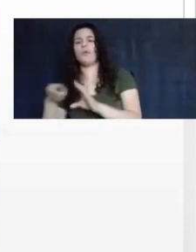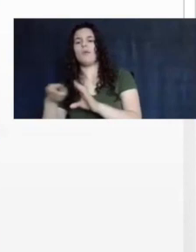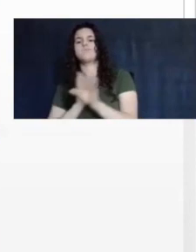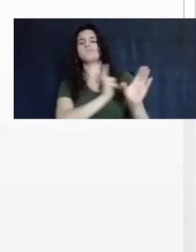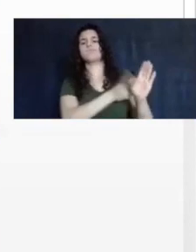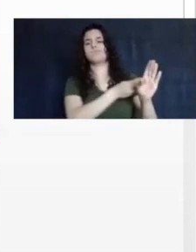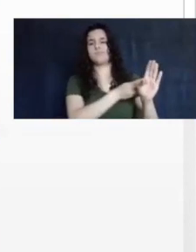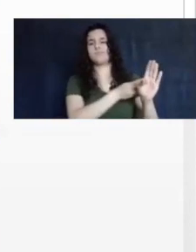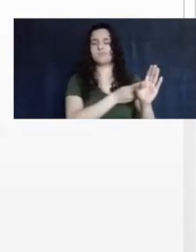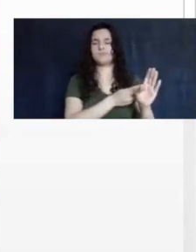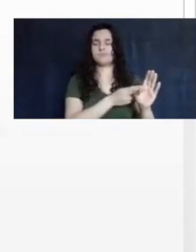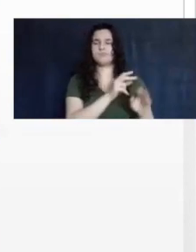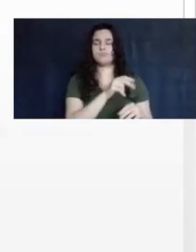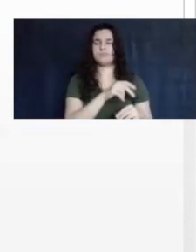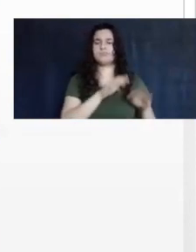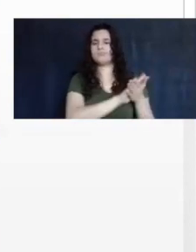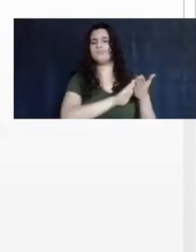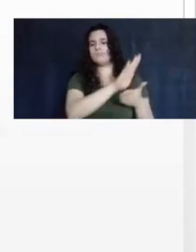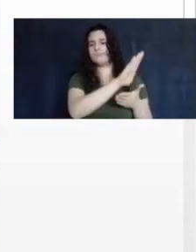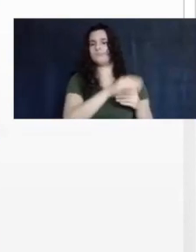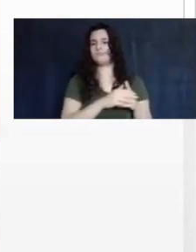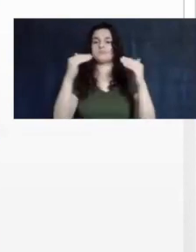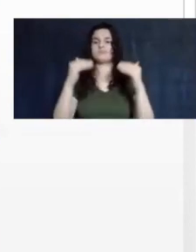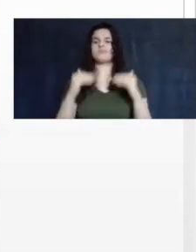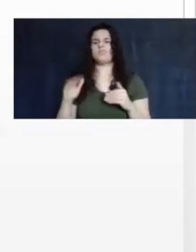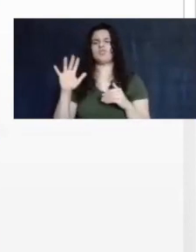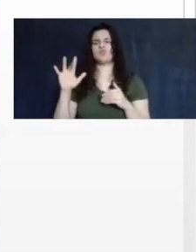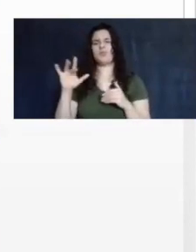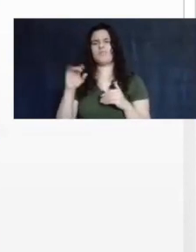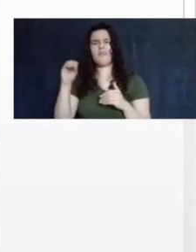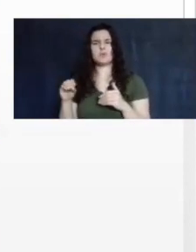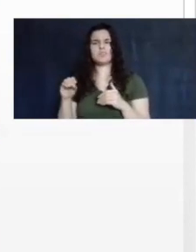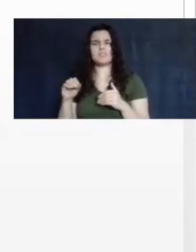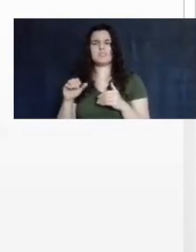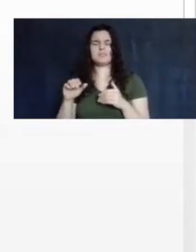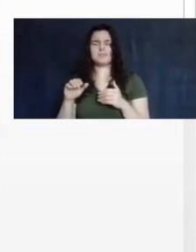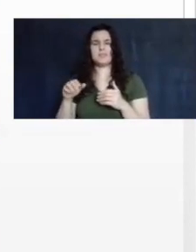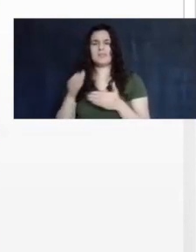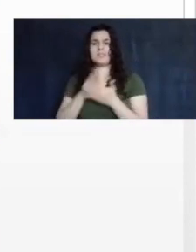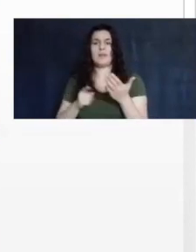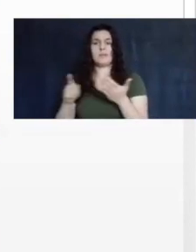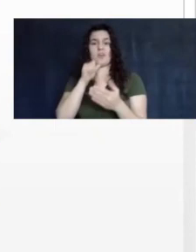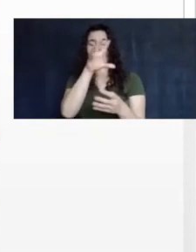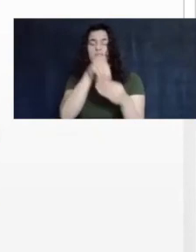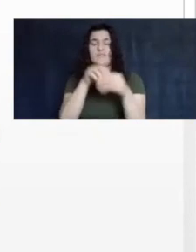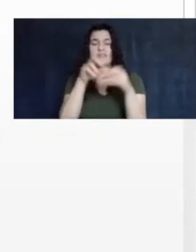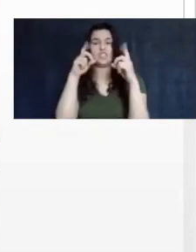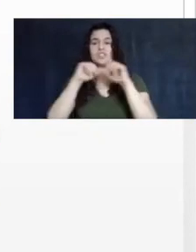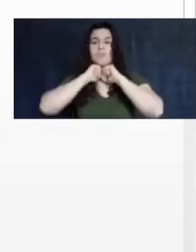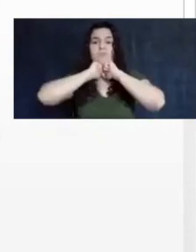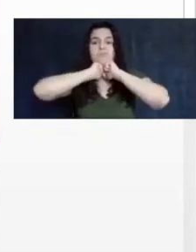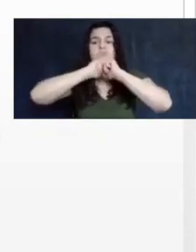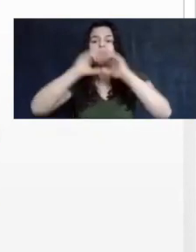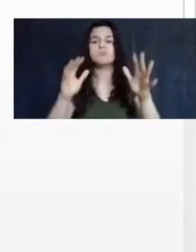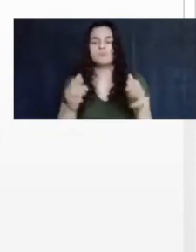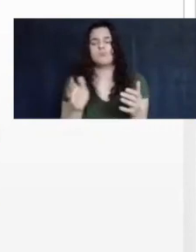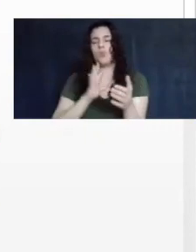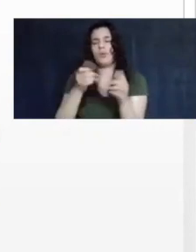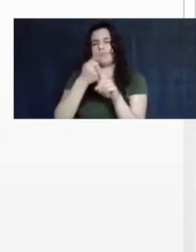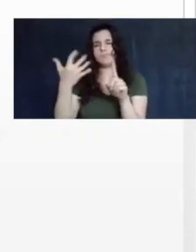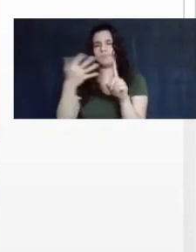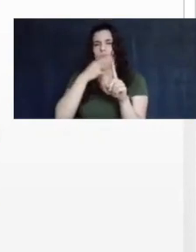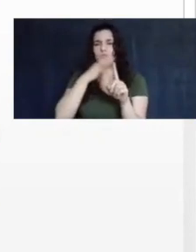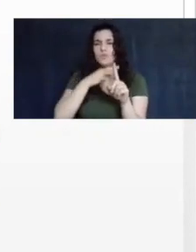it's probably around 25%, the rest of the group, there are some that are not in education at all. I'll talk about that in just a second. But the rest of them are higher